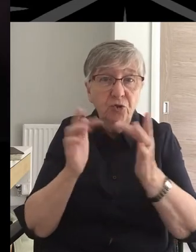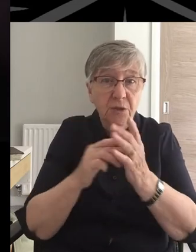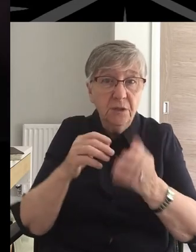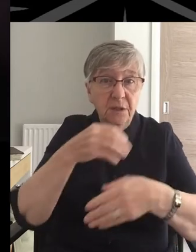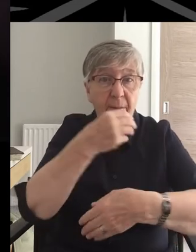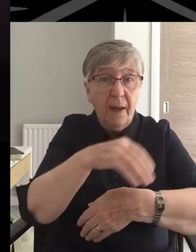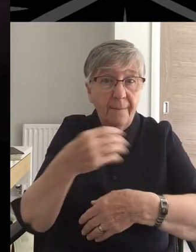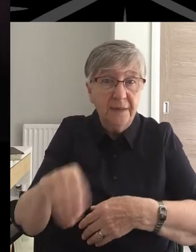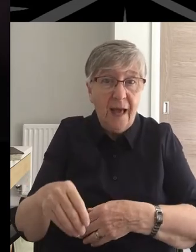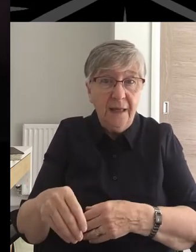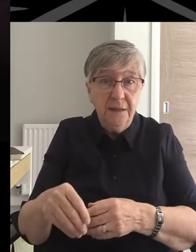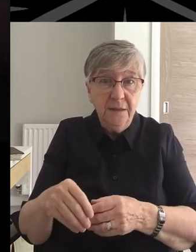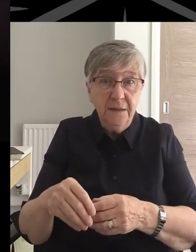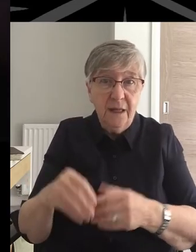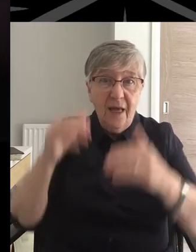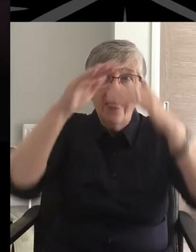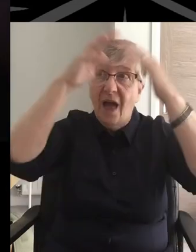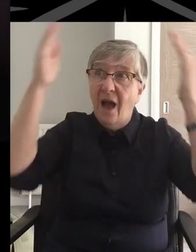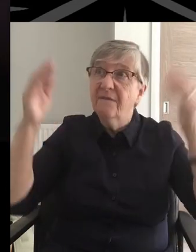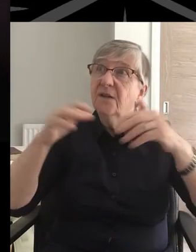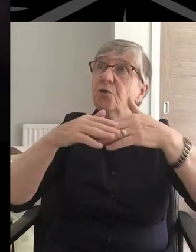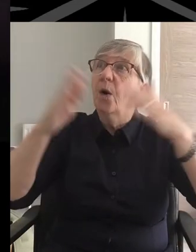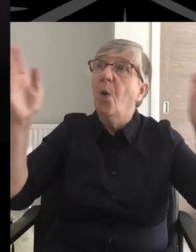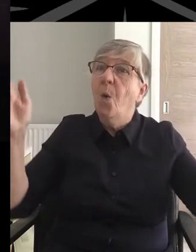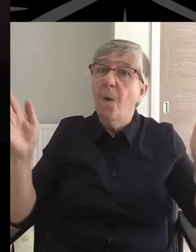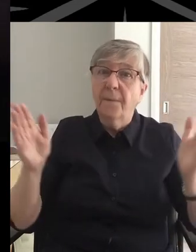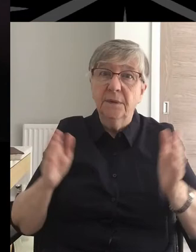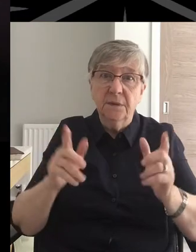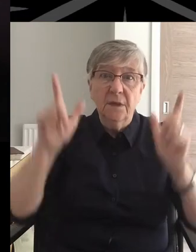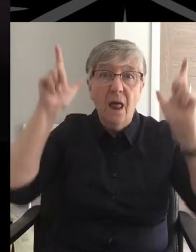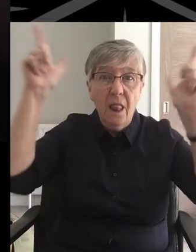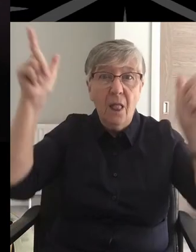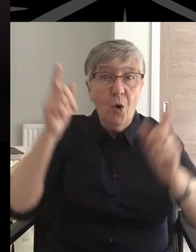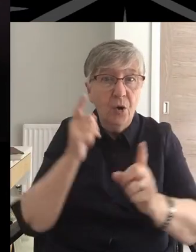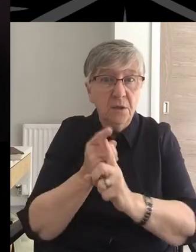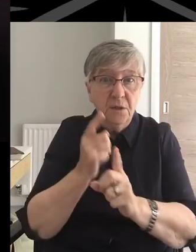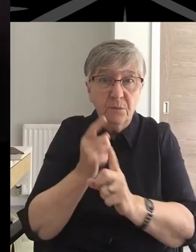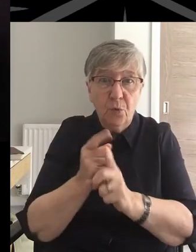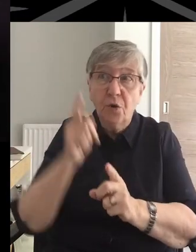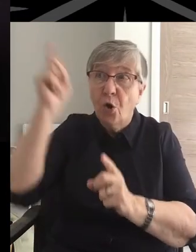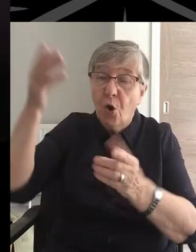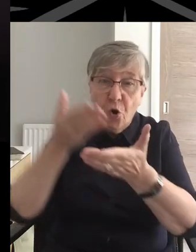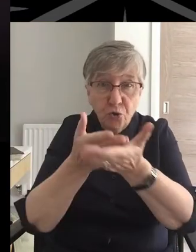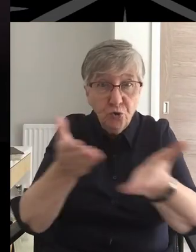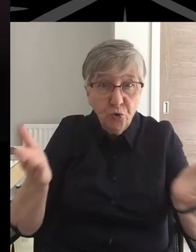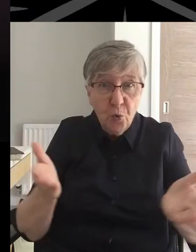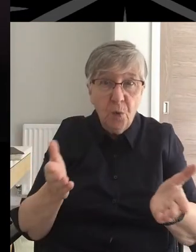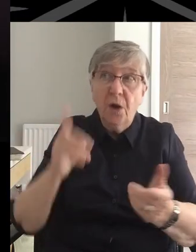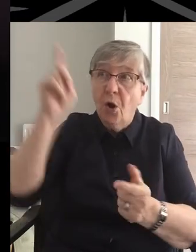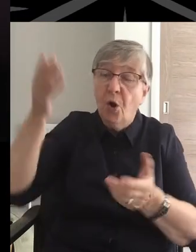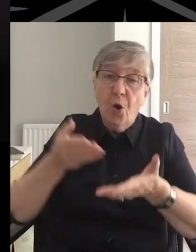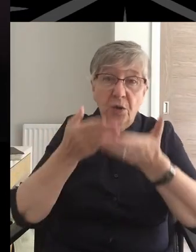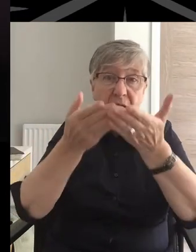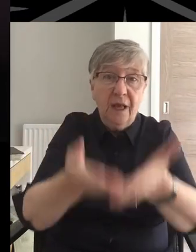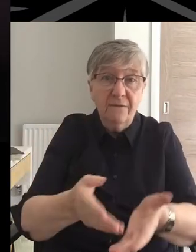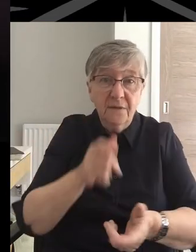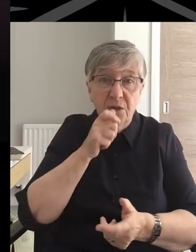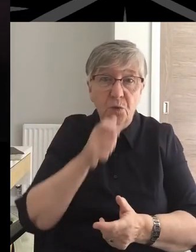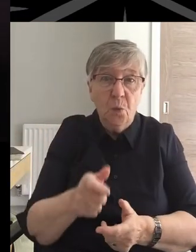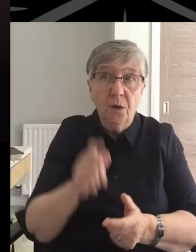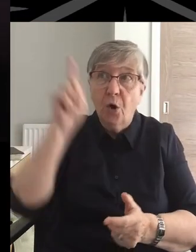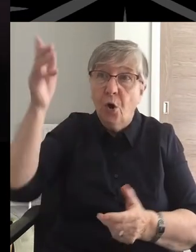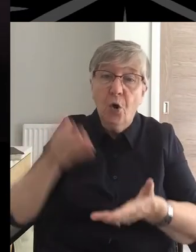baptized. The heavens then were opened and the Lord spoke. Here is God revealing, and God gives his word, God gives his